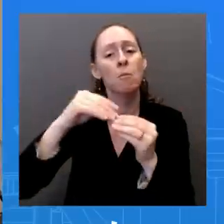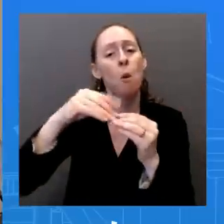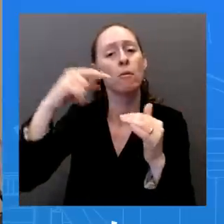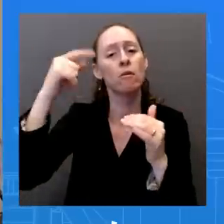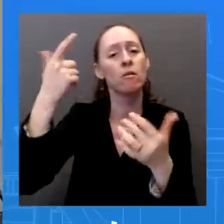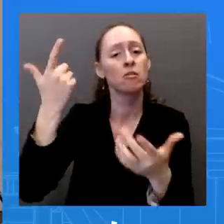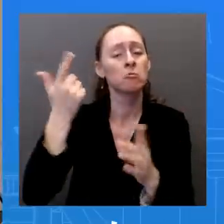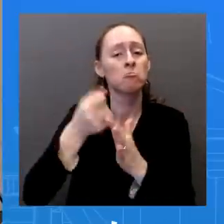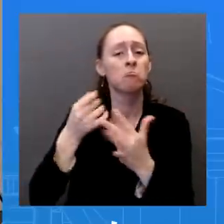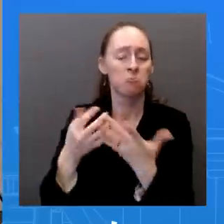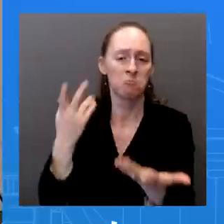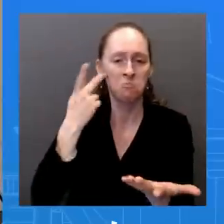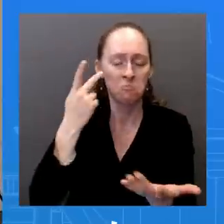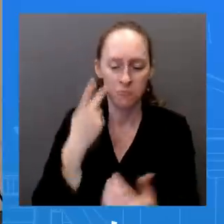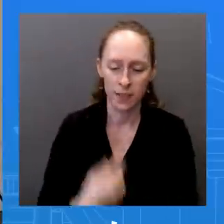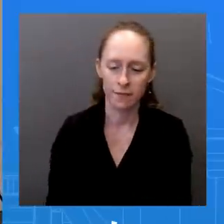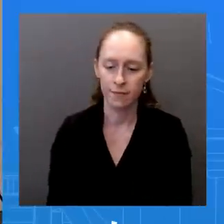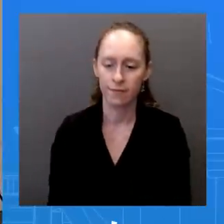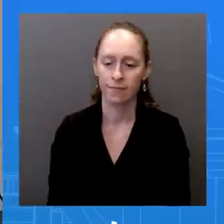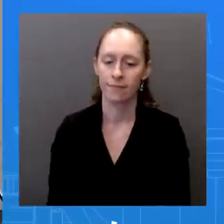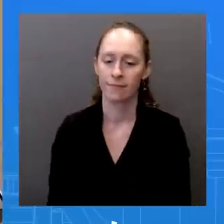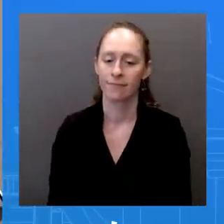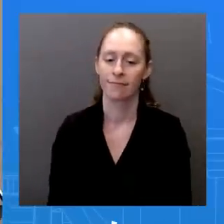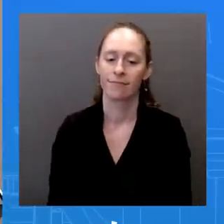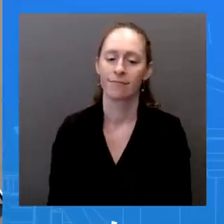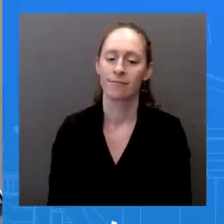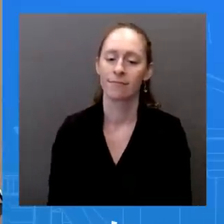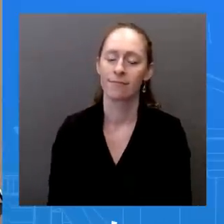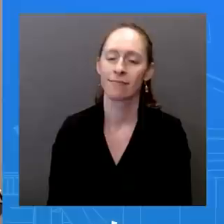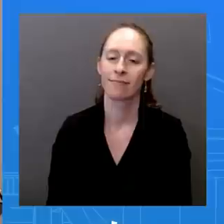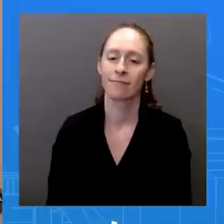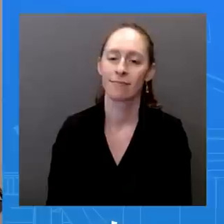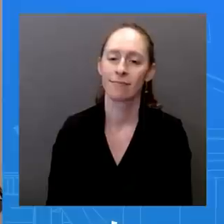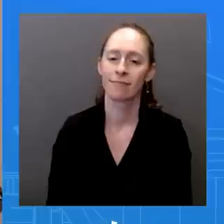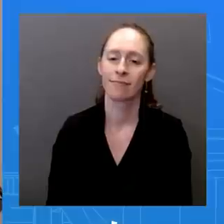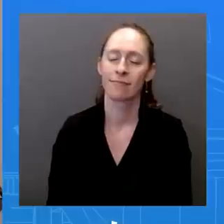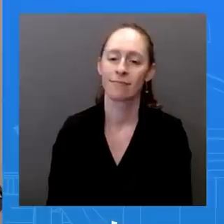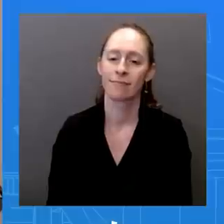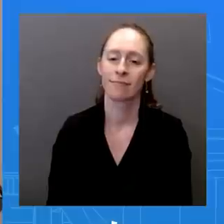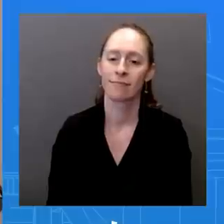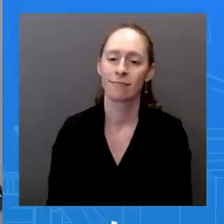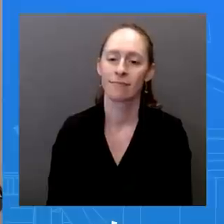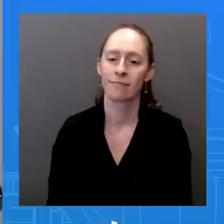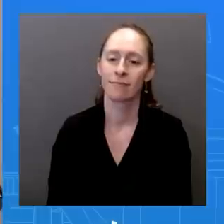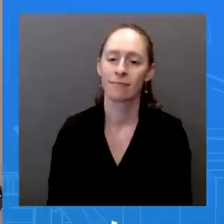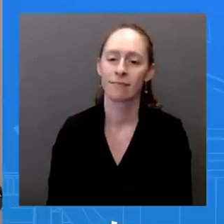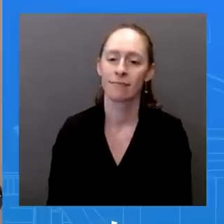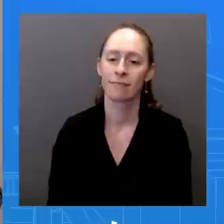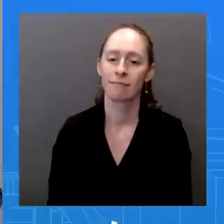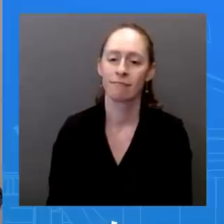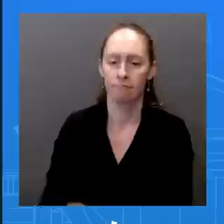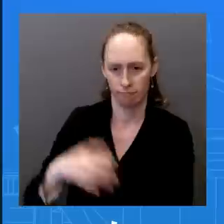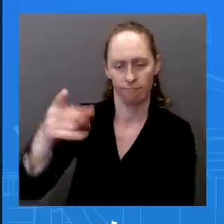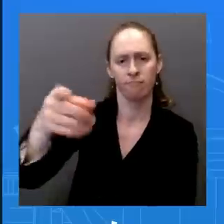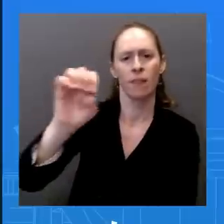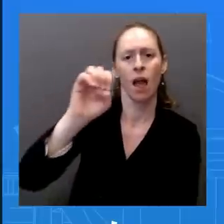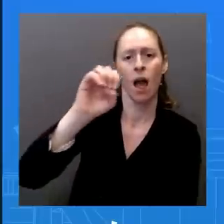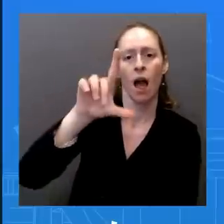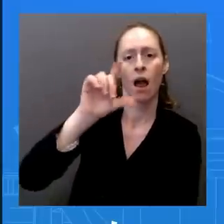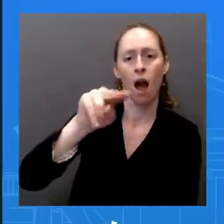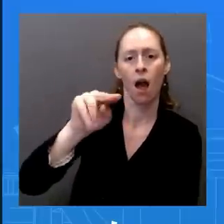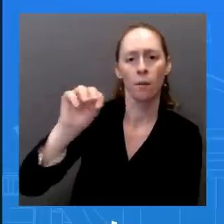administration's reaction to Elon Musk seeking exemption to Iran sanctions on Starlink? So I